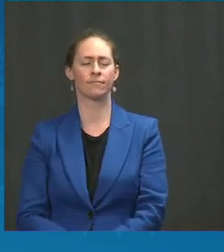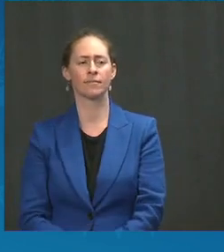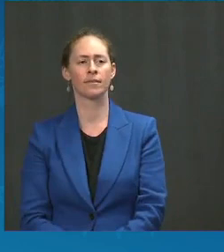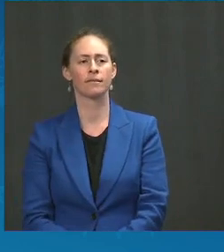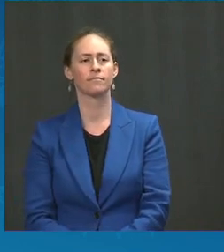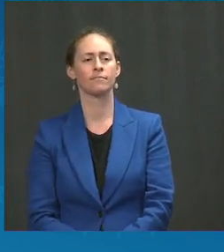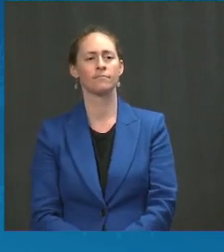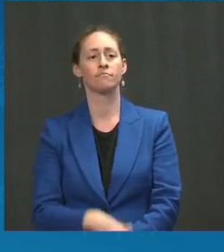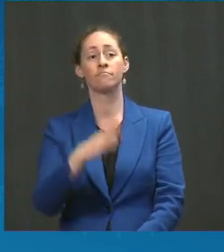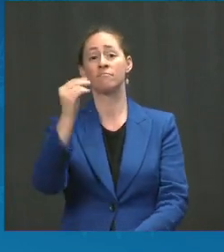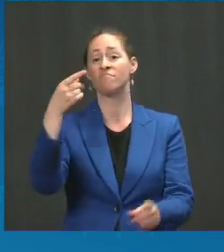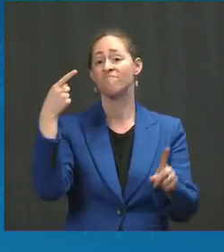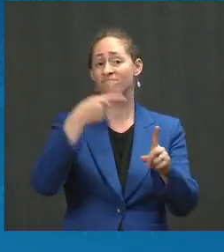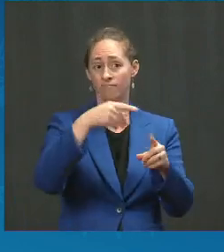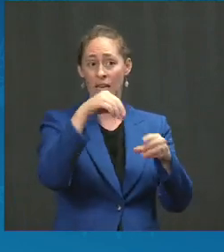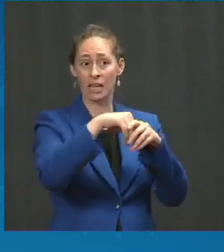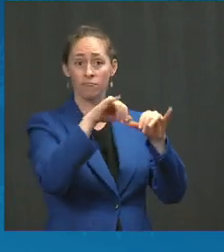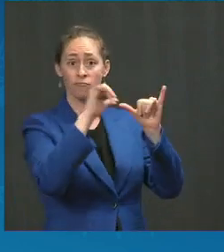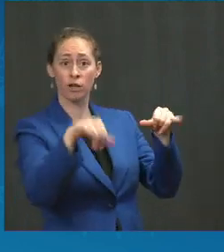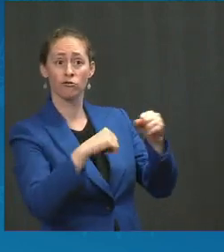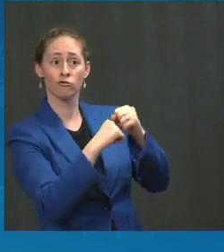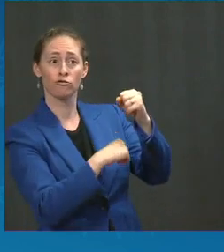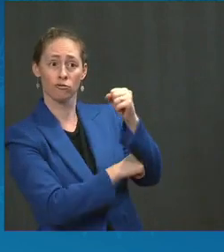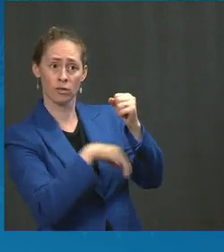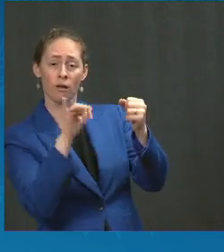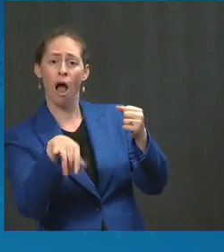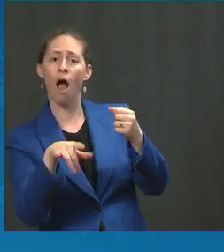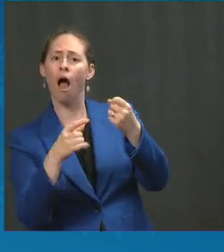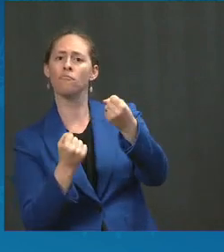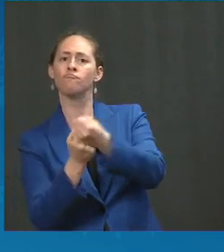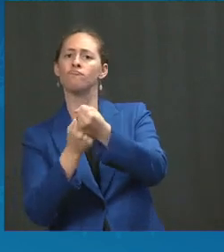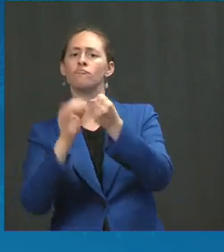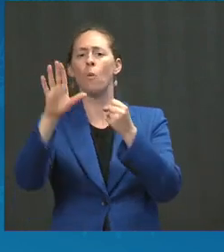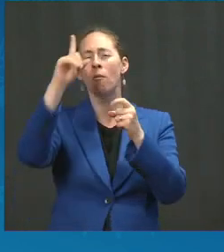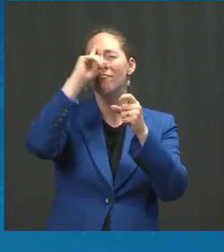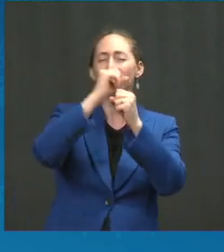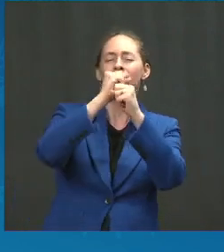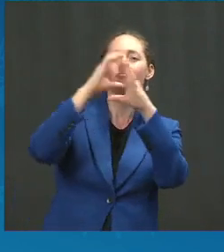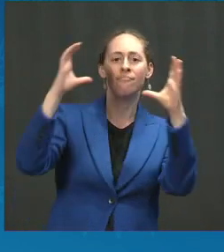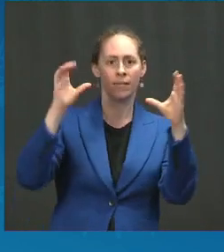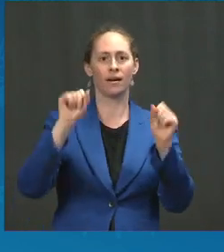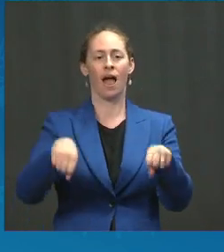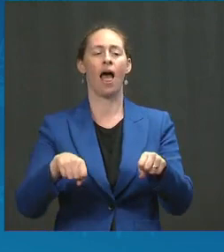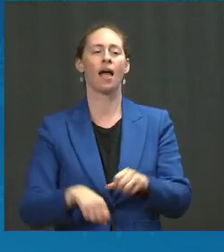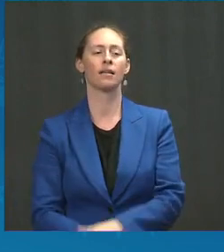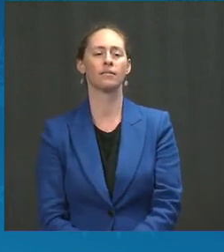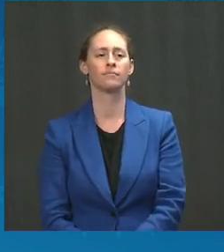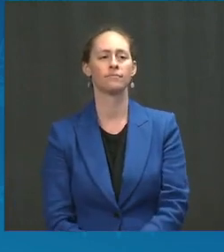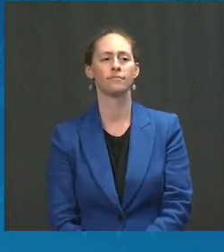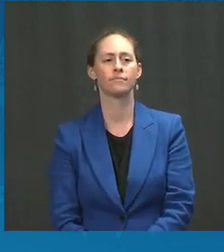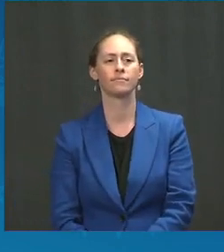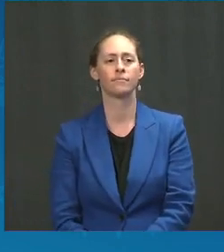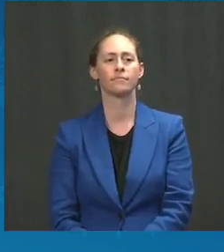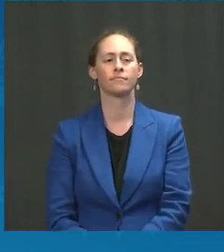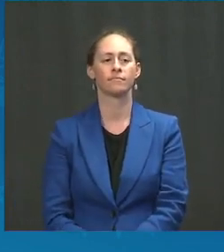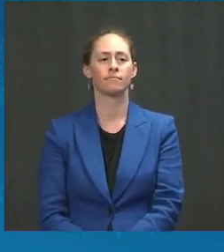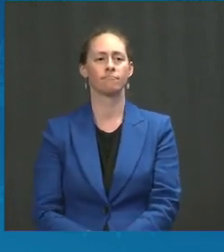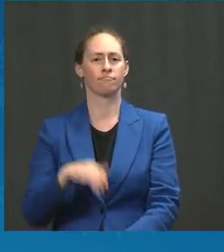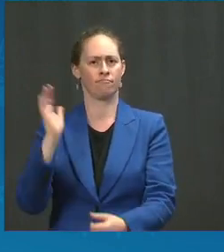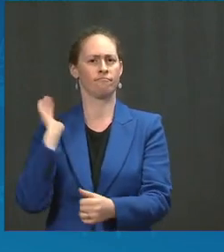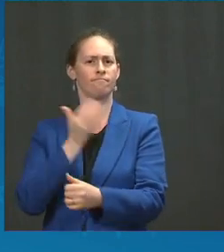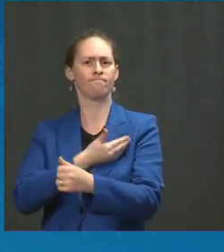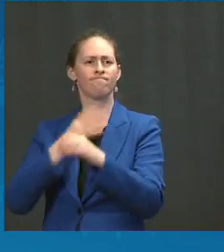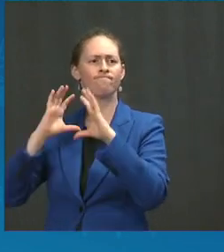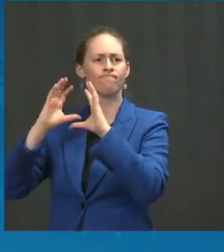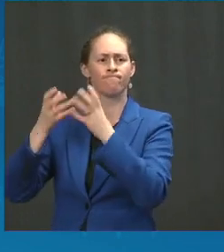infrastructure that supports your growth. And so our administration intends to deliver on both fronts.